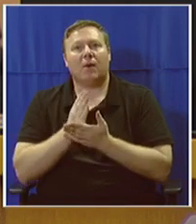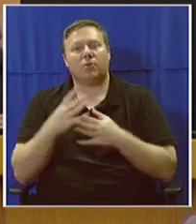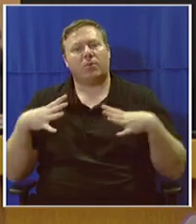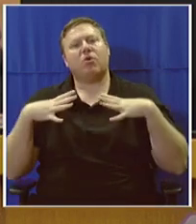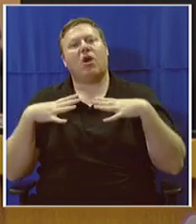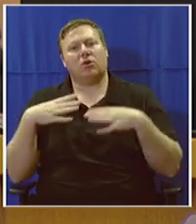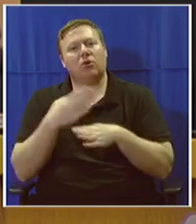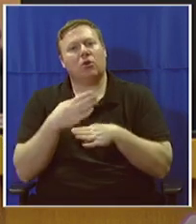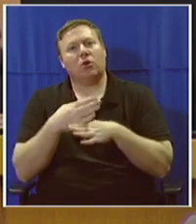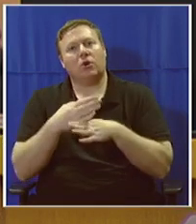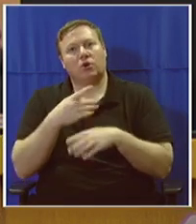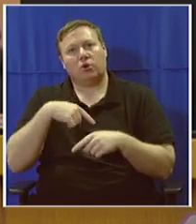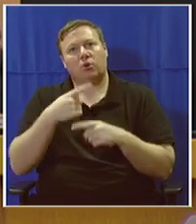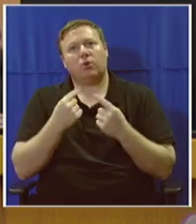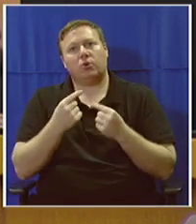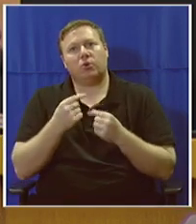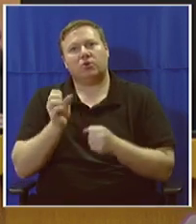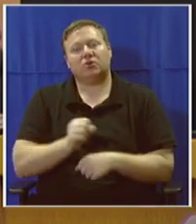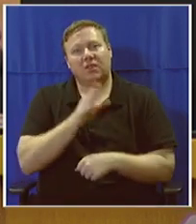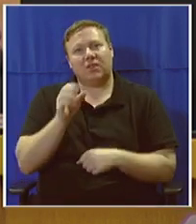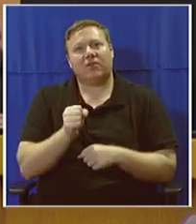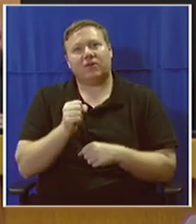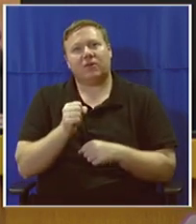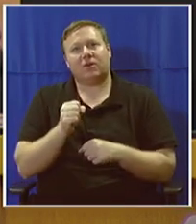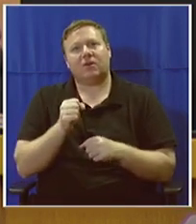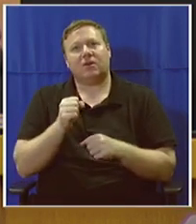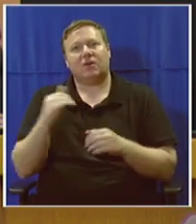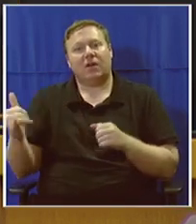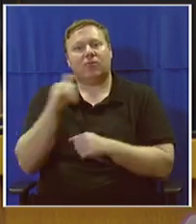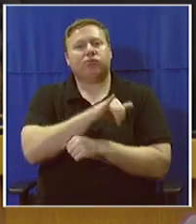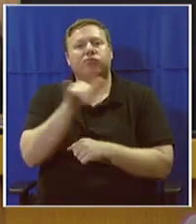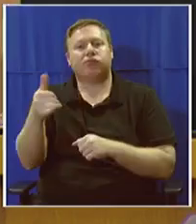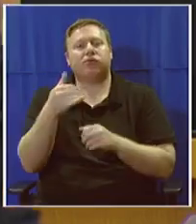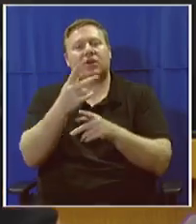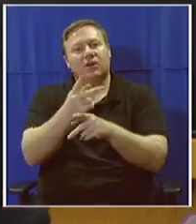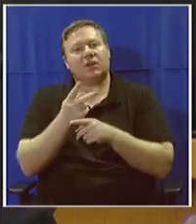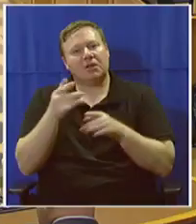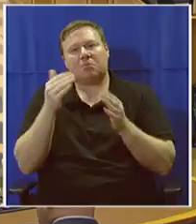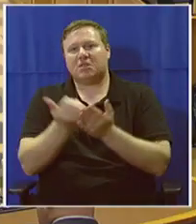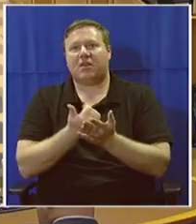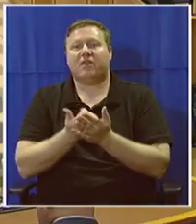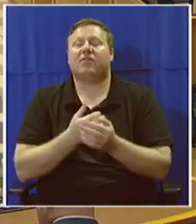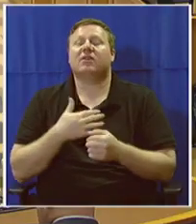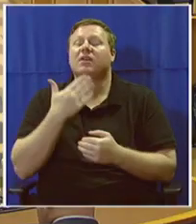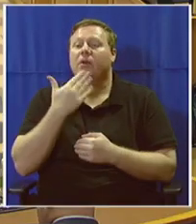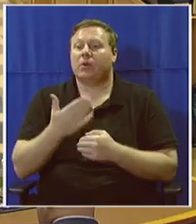that we continue to do to keep our South Africa mid-air safe. Stokoza Mhlonishwa.